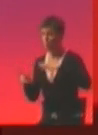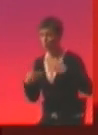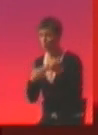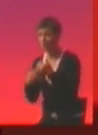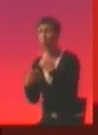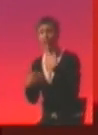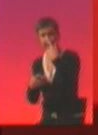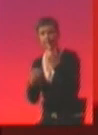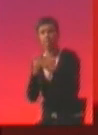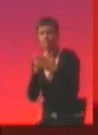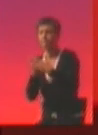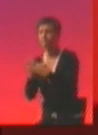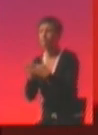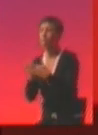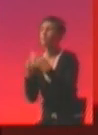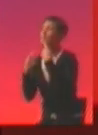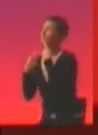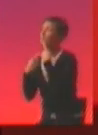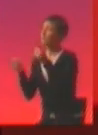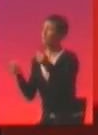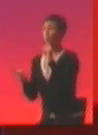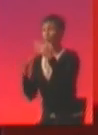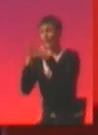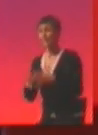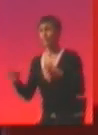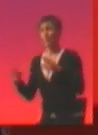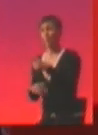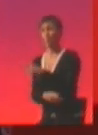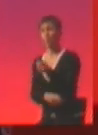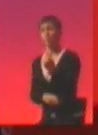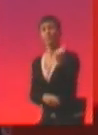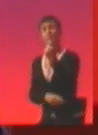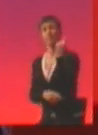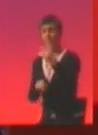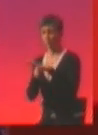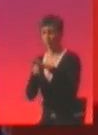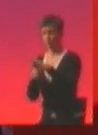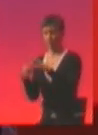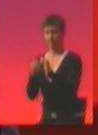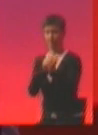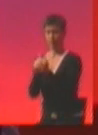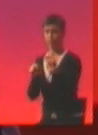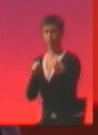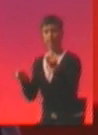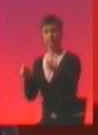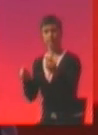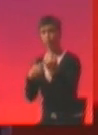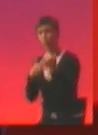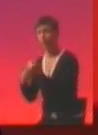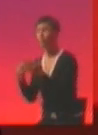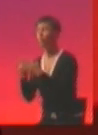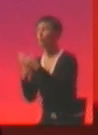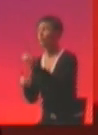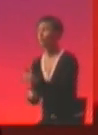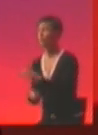do more. And I can announce today we will expand those successful local partnerships to help far more people. Already,